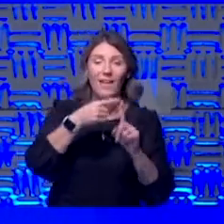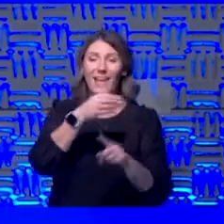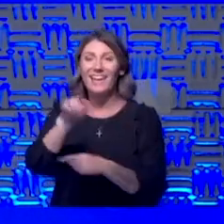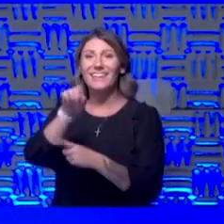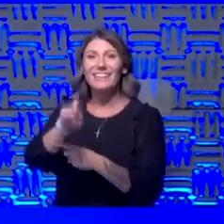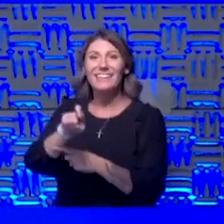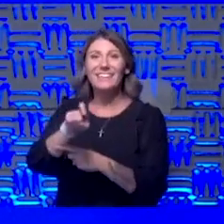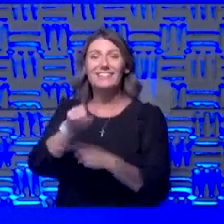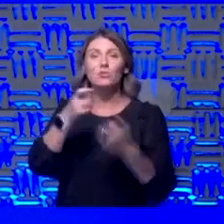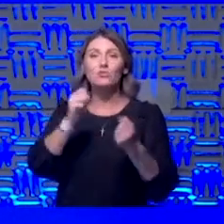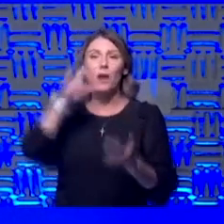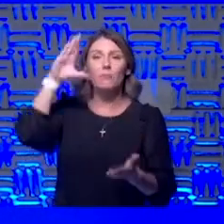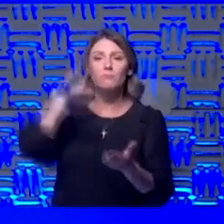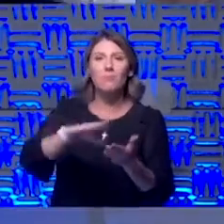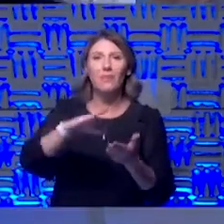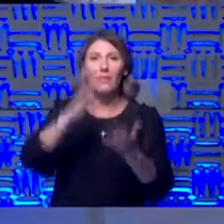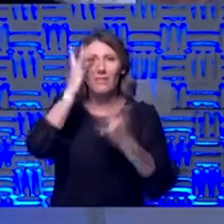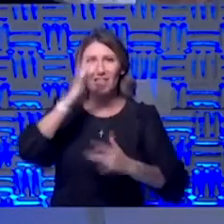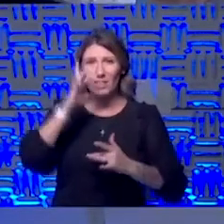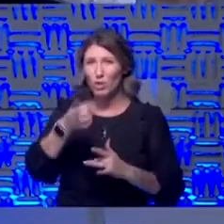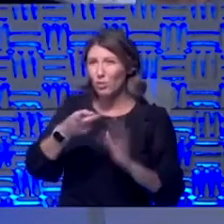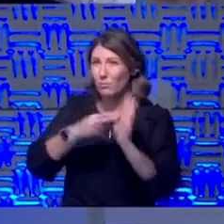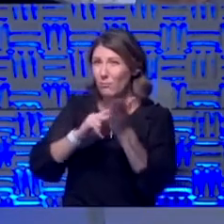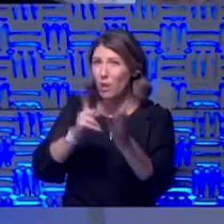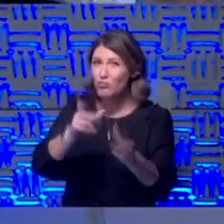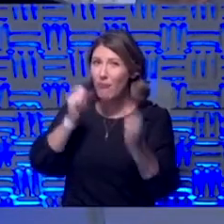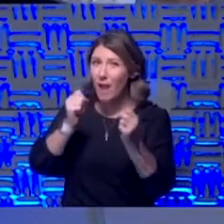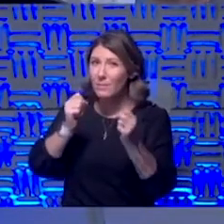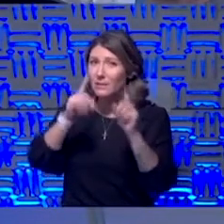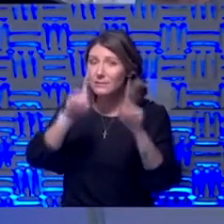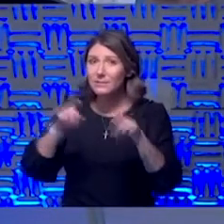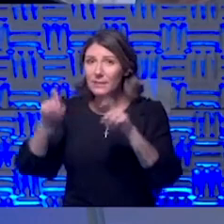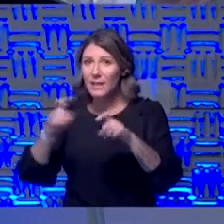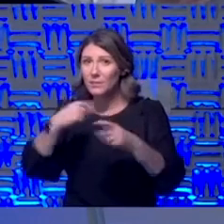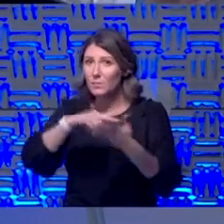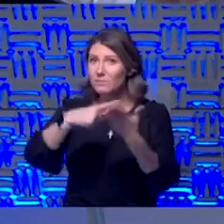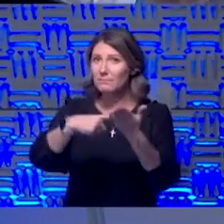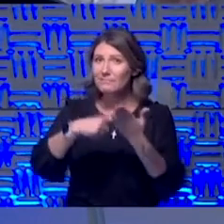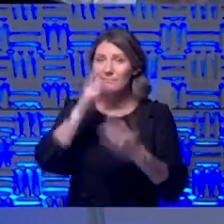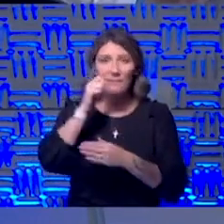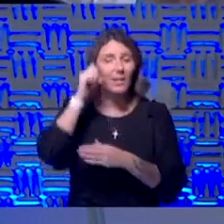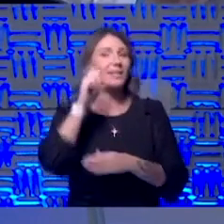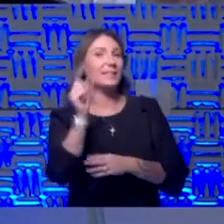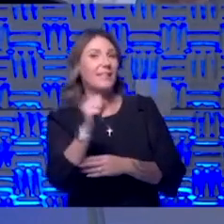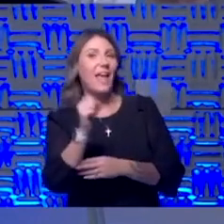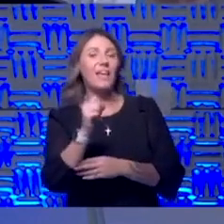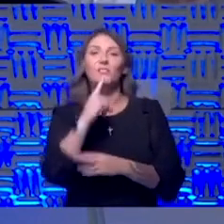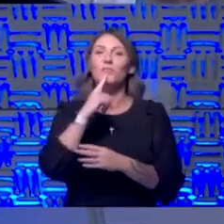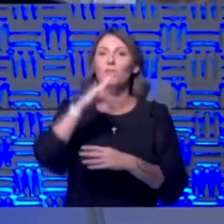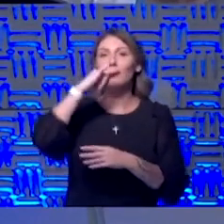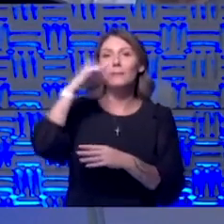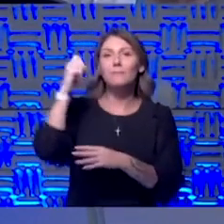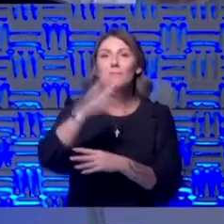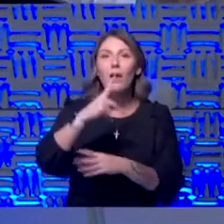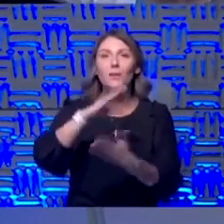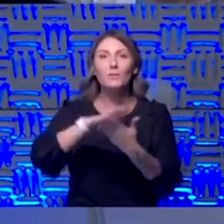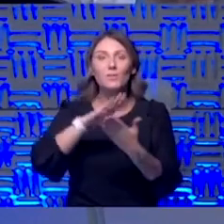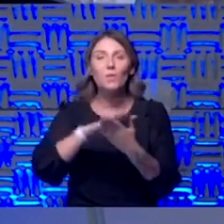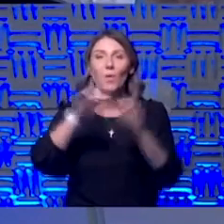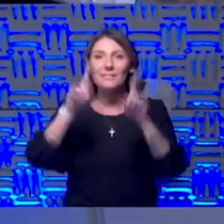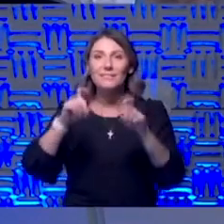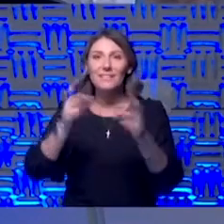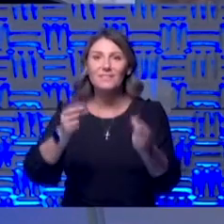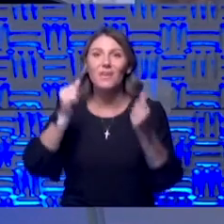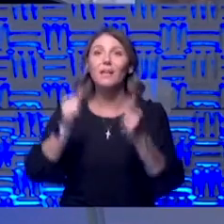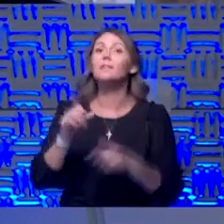try and cut down the spread of diseases are those the rapid tests like we're talking about with dr some of those are rapid tests like so we can get kids back to school and yep yes get them tested